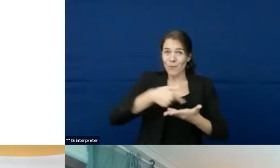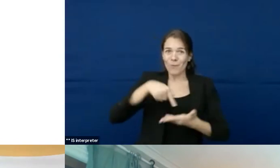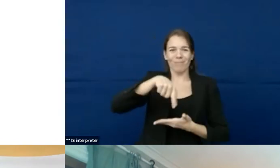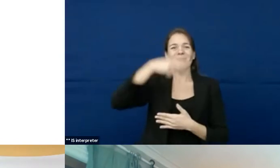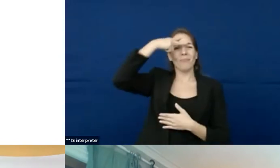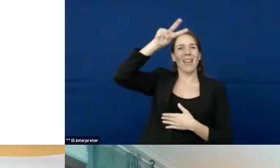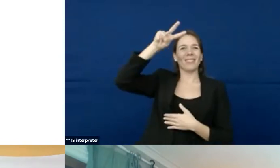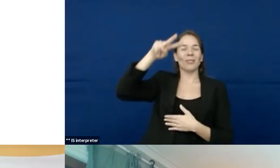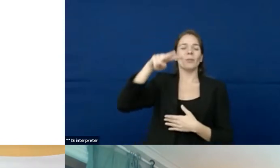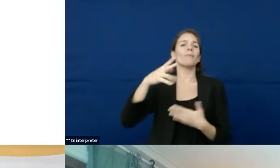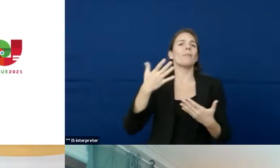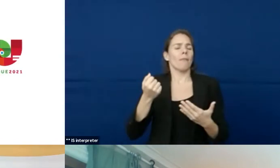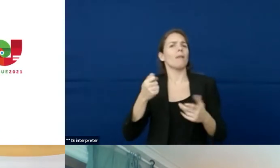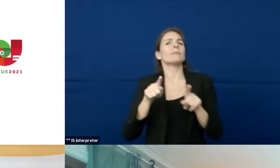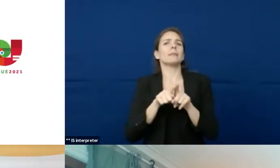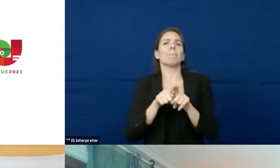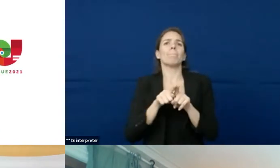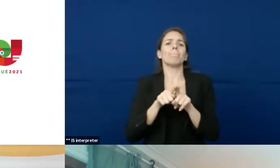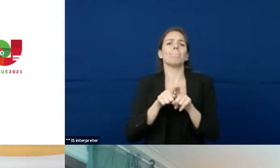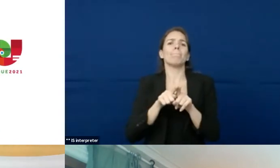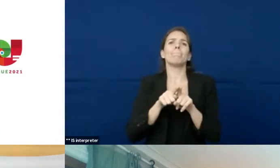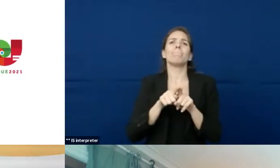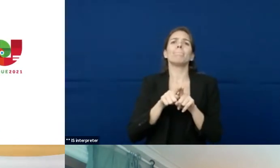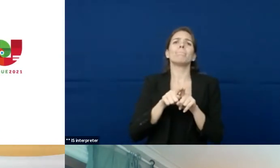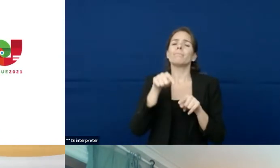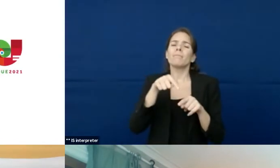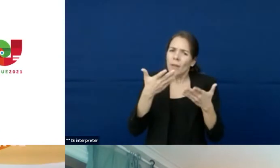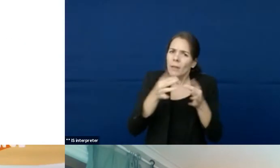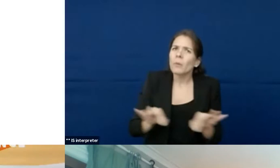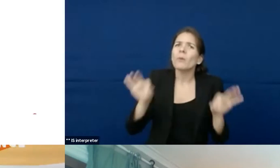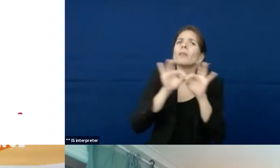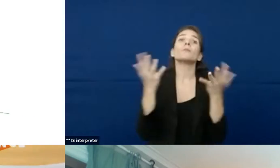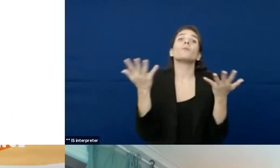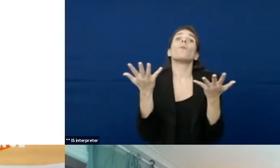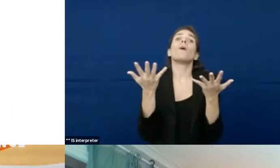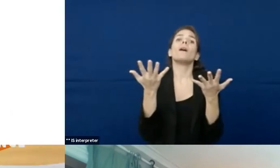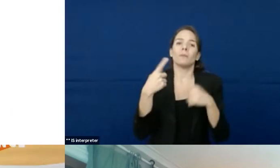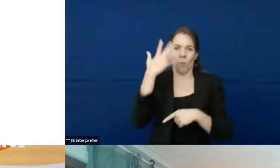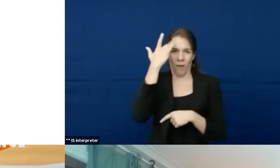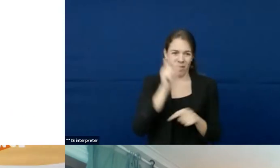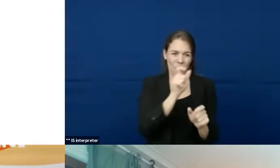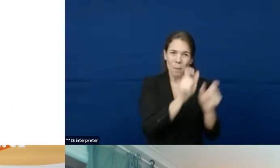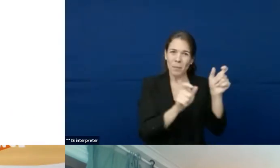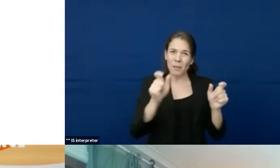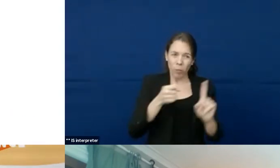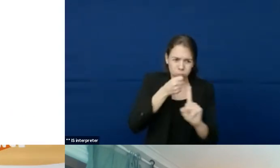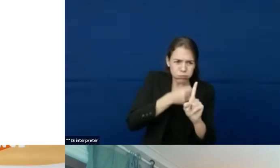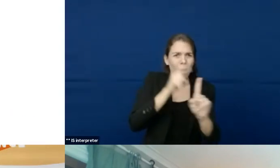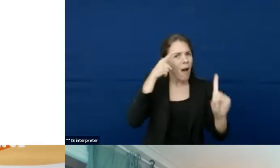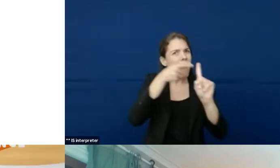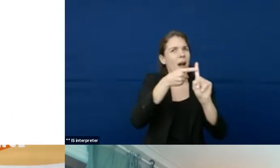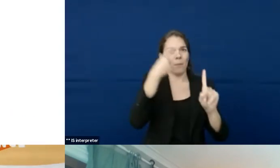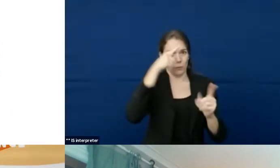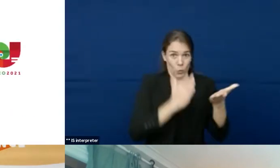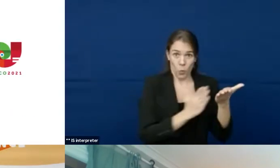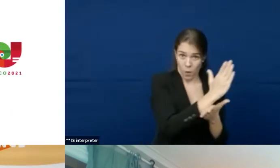youth organizations, member states, private sector, philanthropic, cultural and faith-based organizations